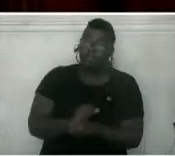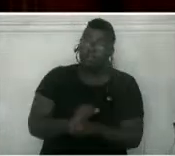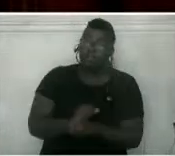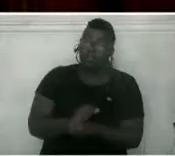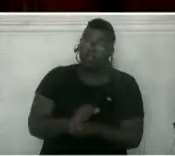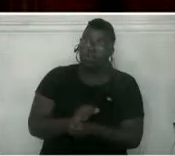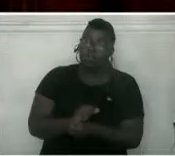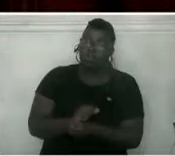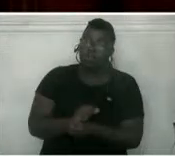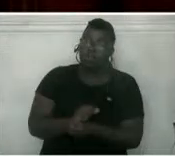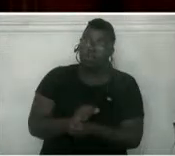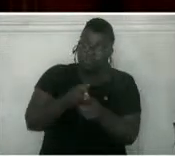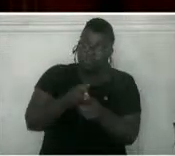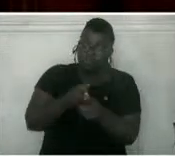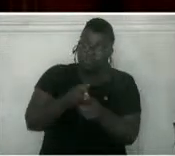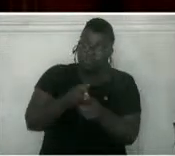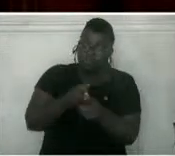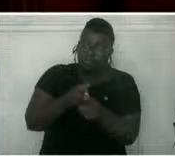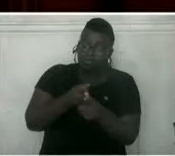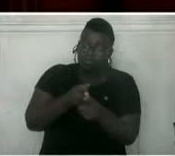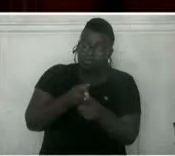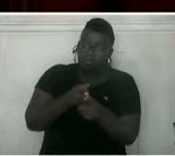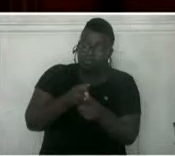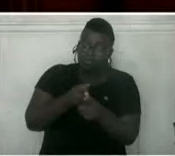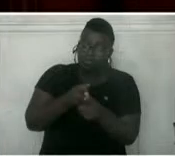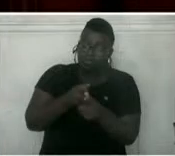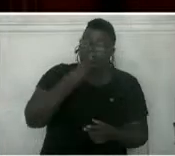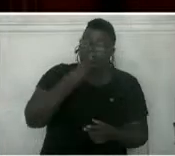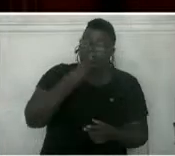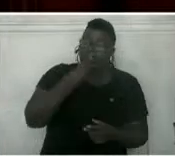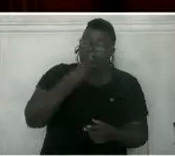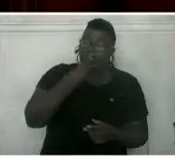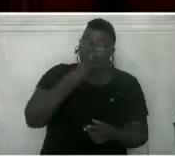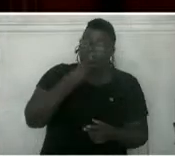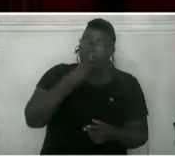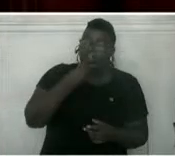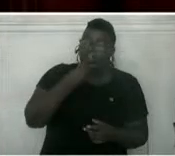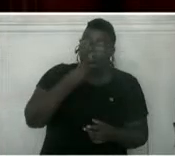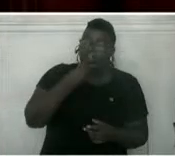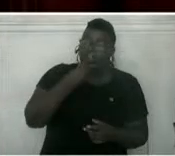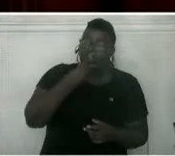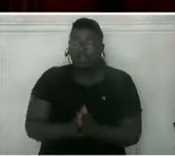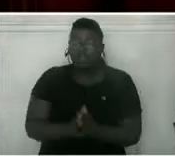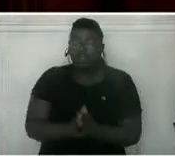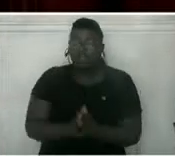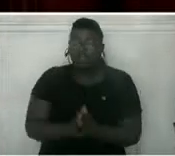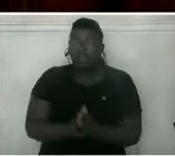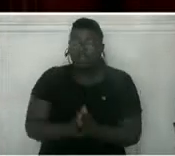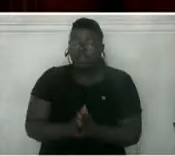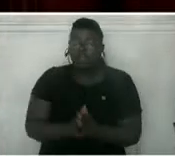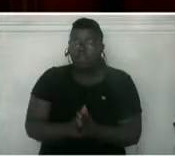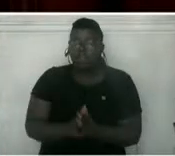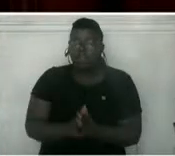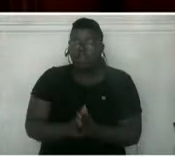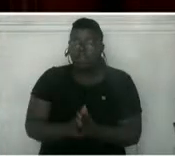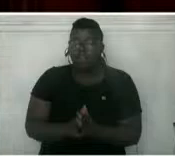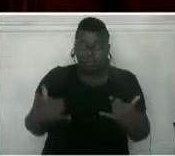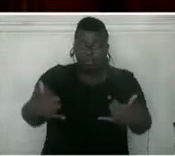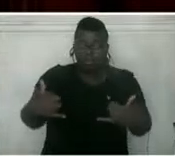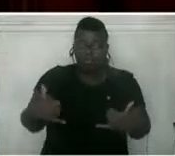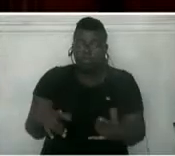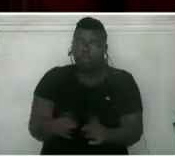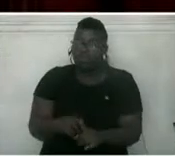Marathon, Dundee July, the Premier's Cup, the National Sports Award, and